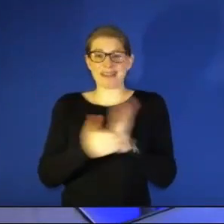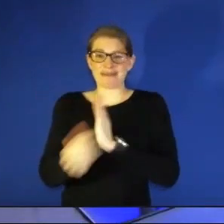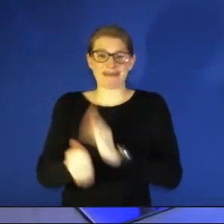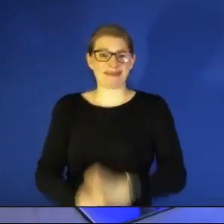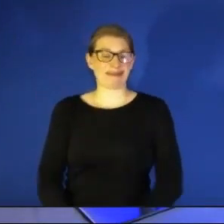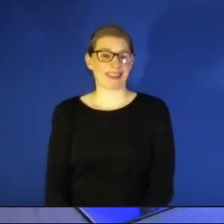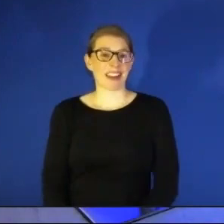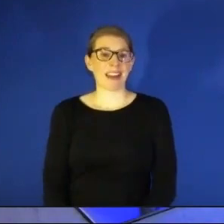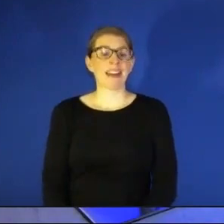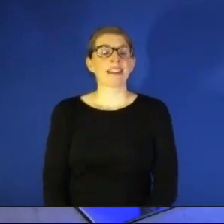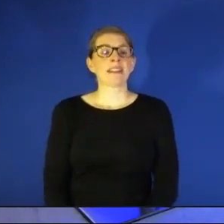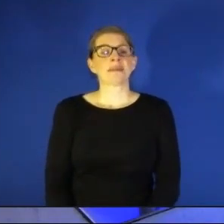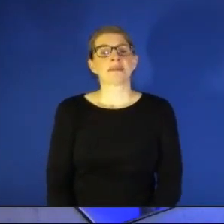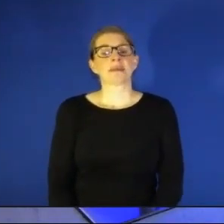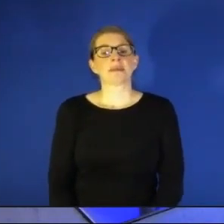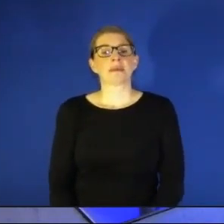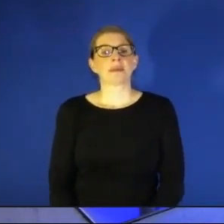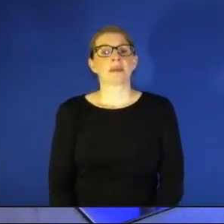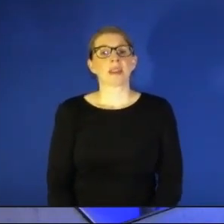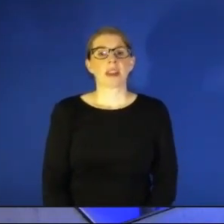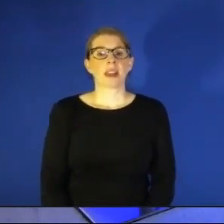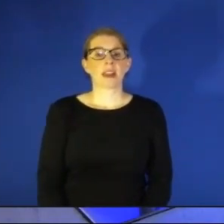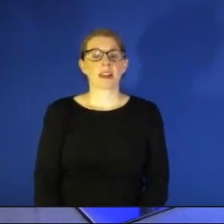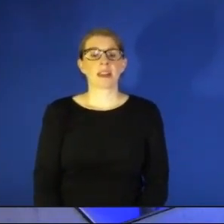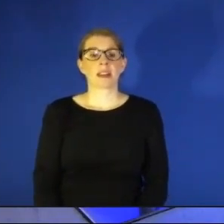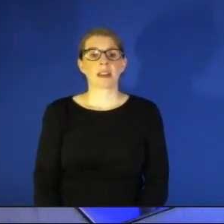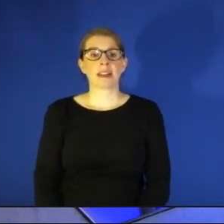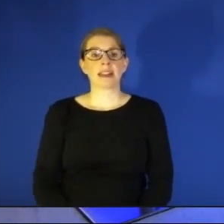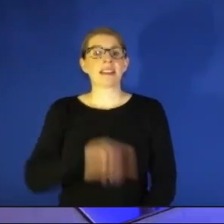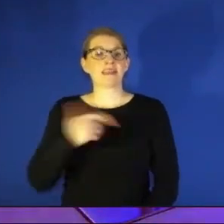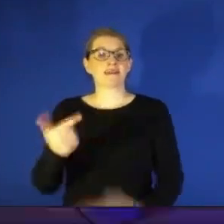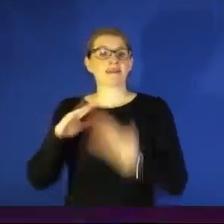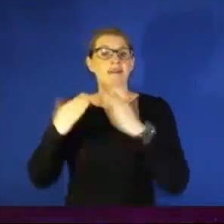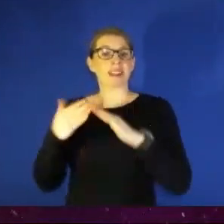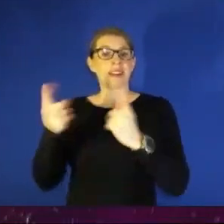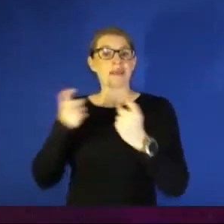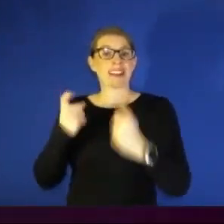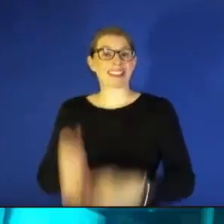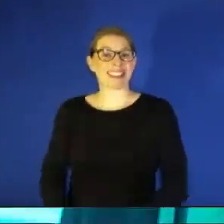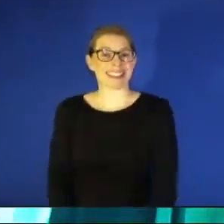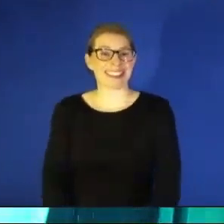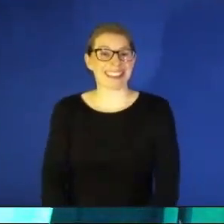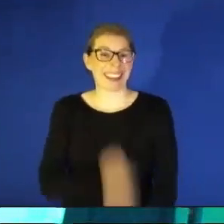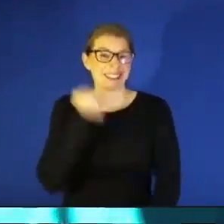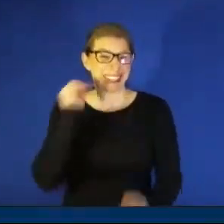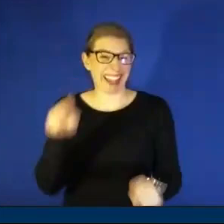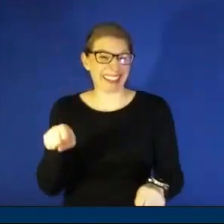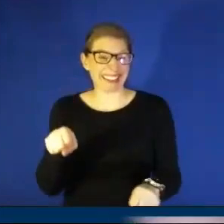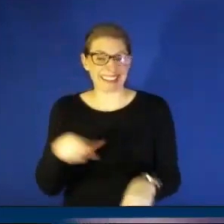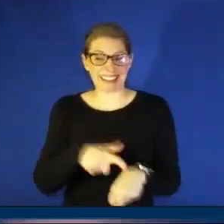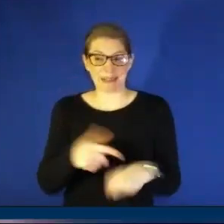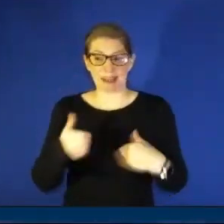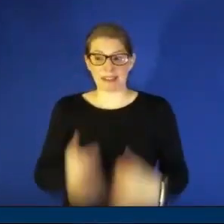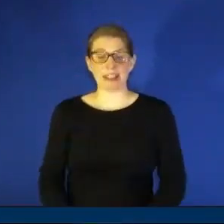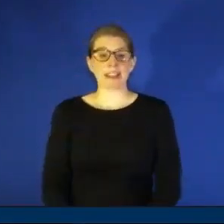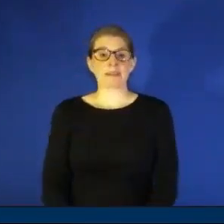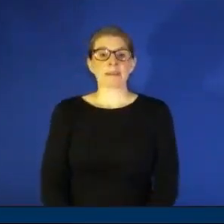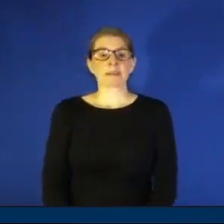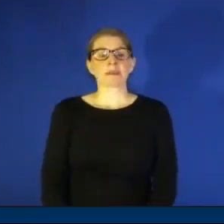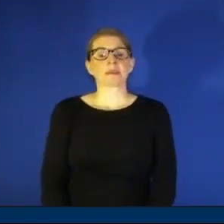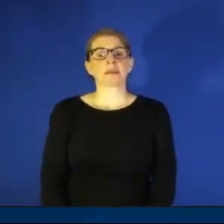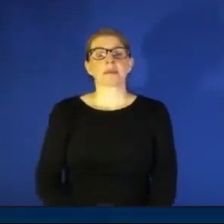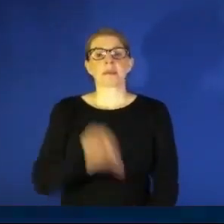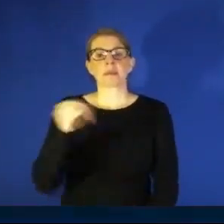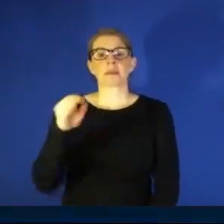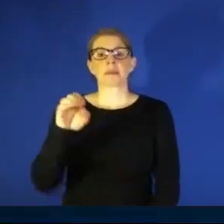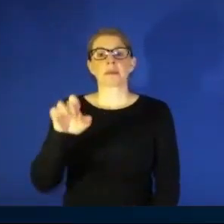get to some community questions, if we can. So, Joe Ellen wants to